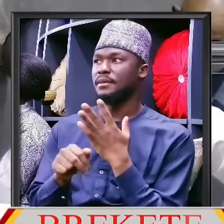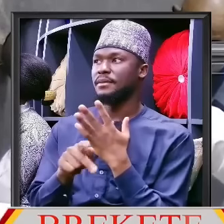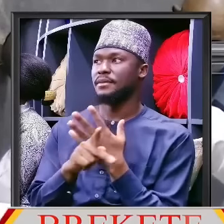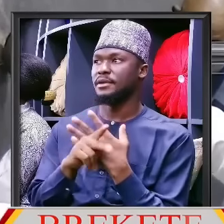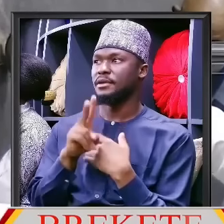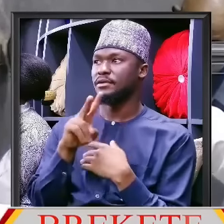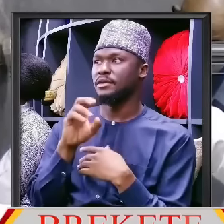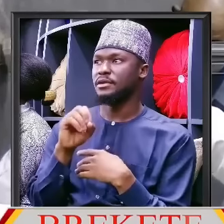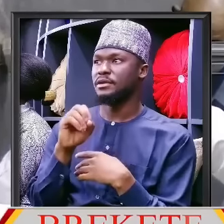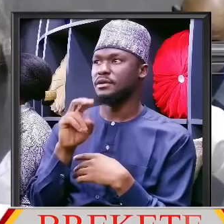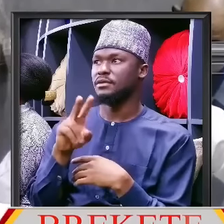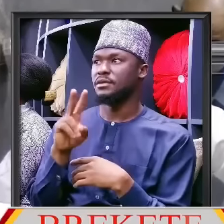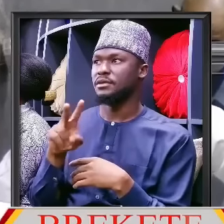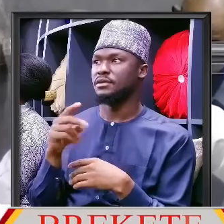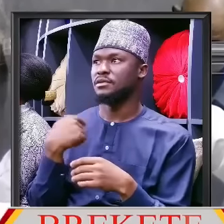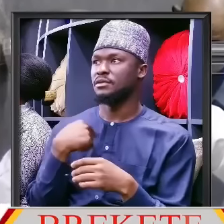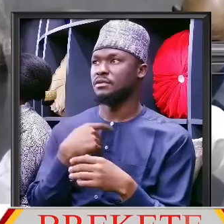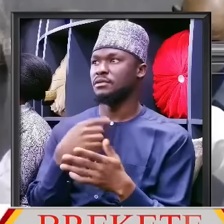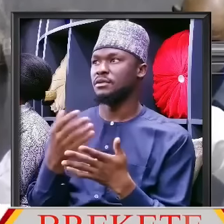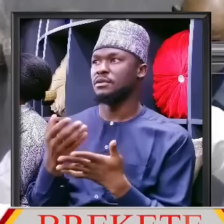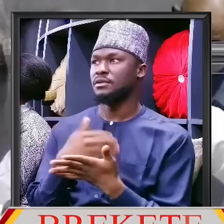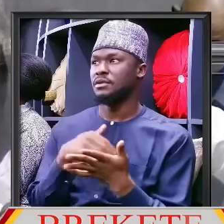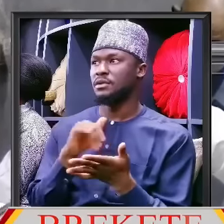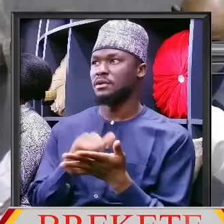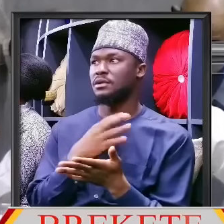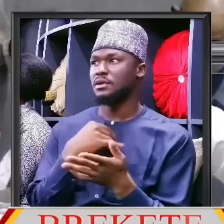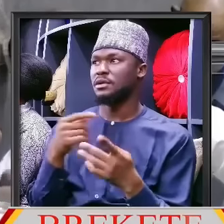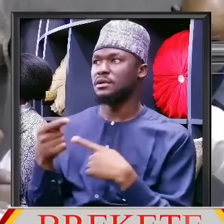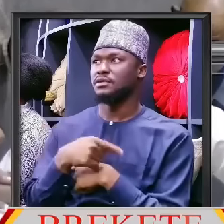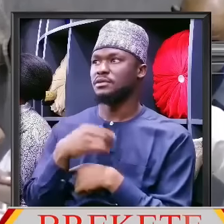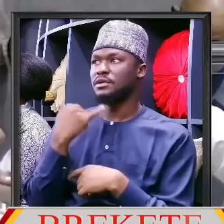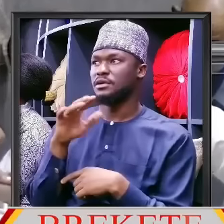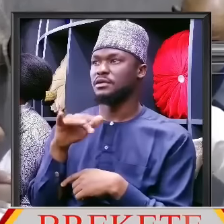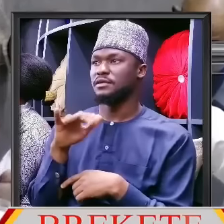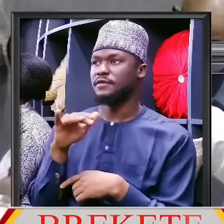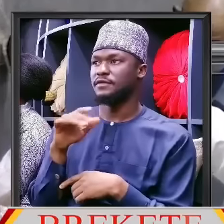8th of April 2022. Okay. And we received it and on today, the, yes. Today is